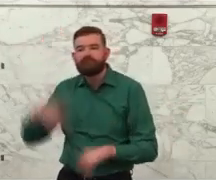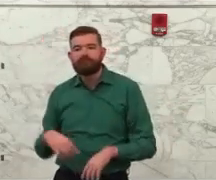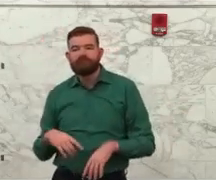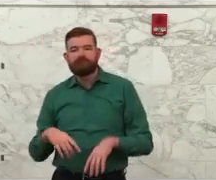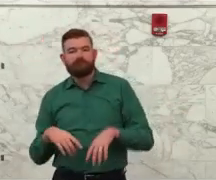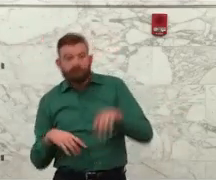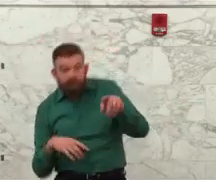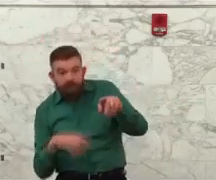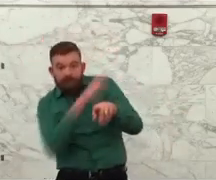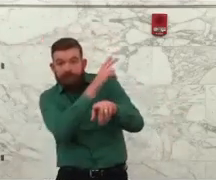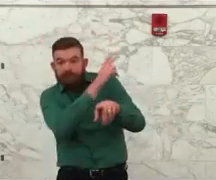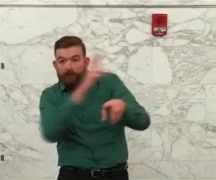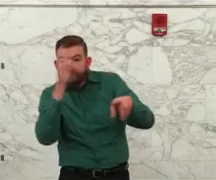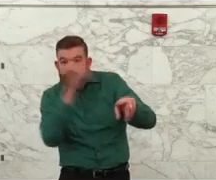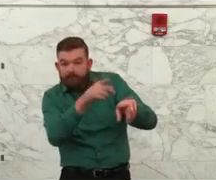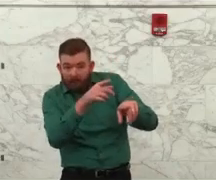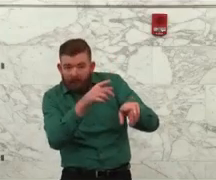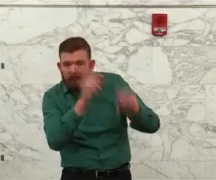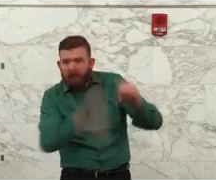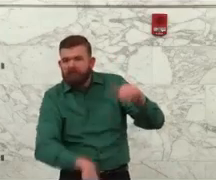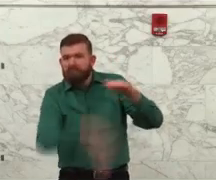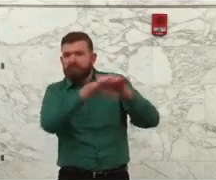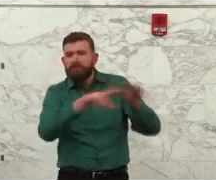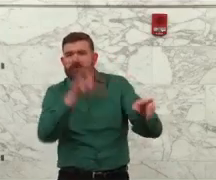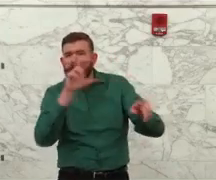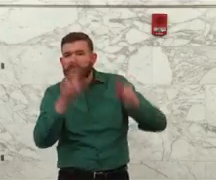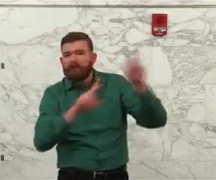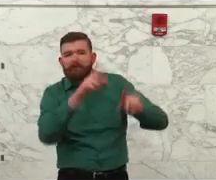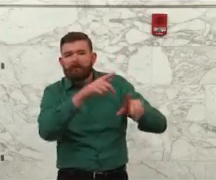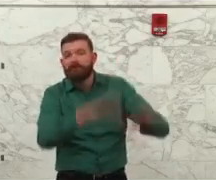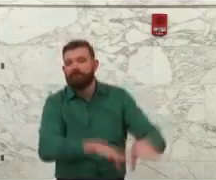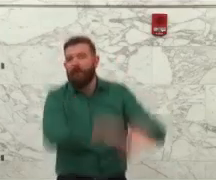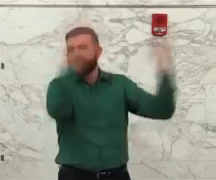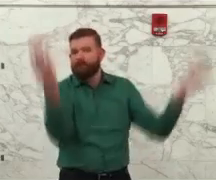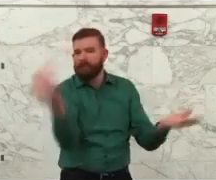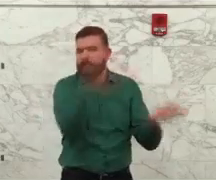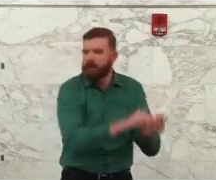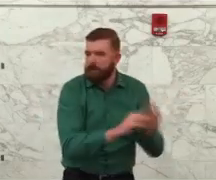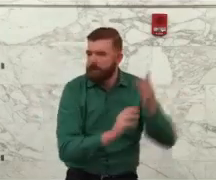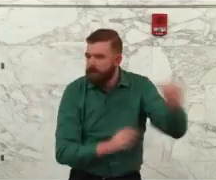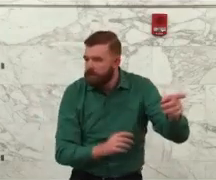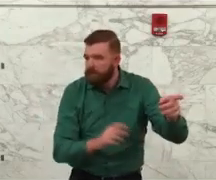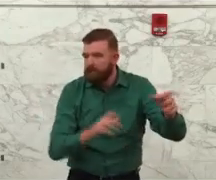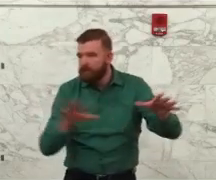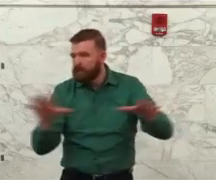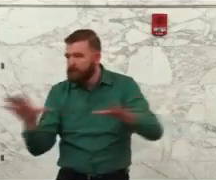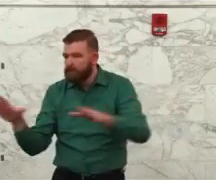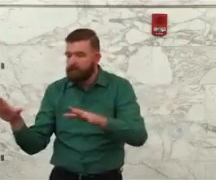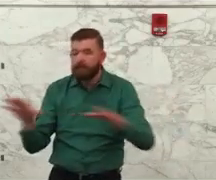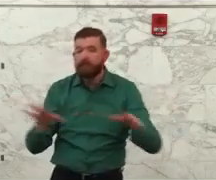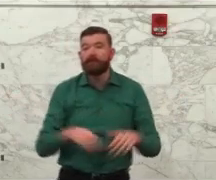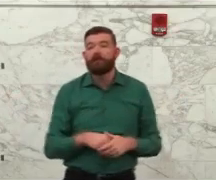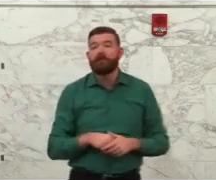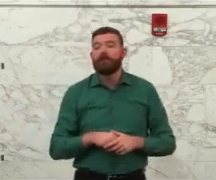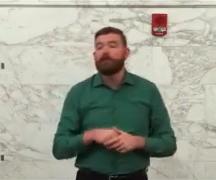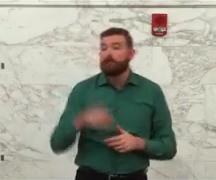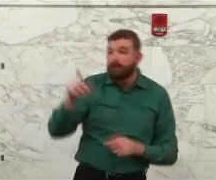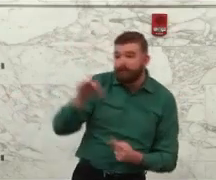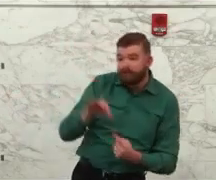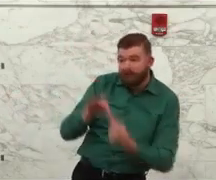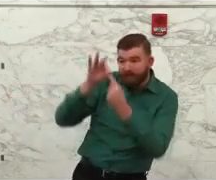I want the public to understand we are not developing COVID-19 hospitals.